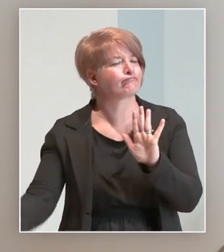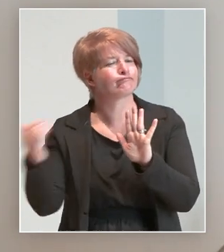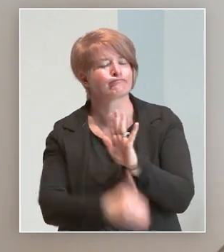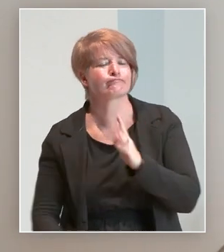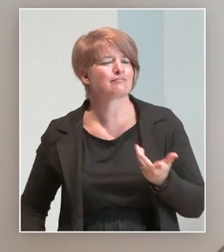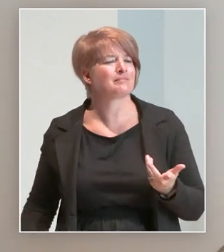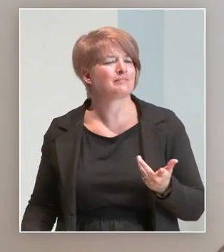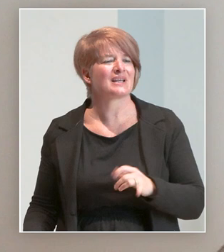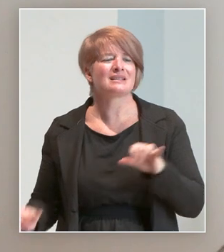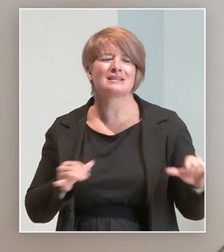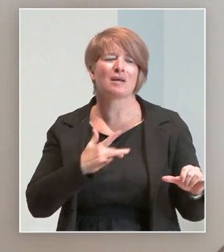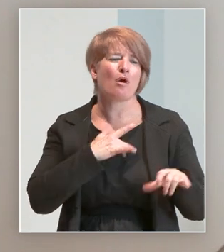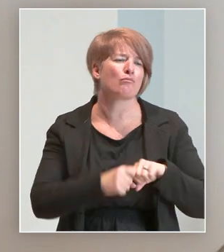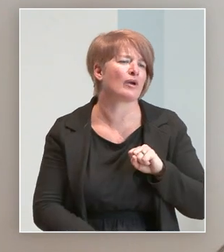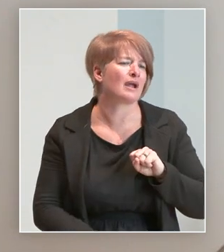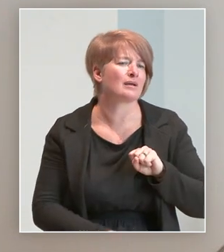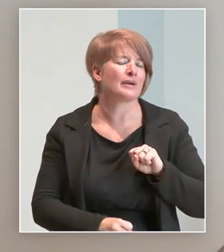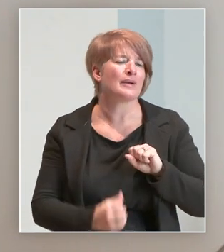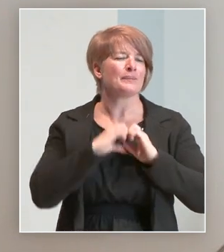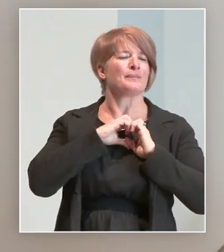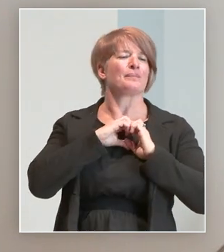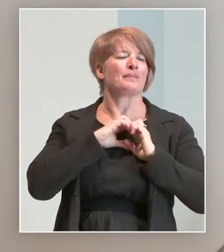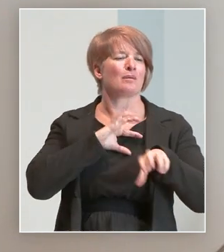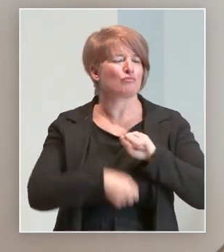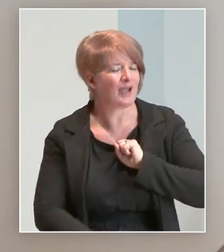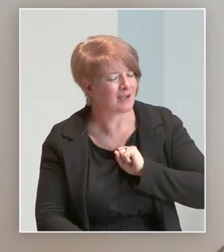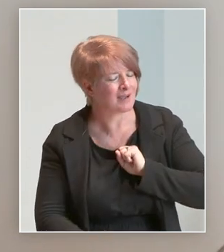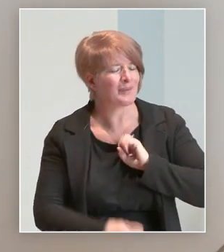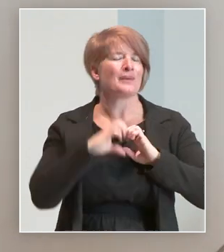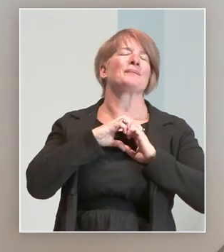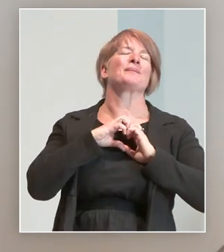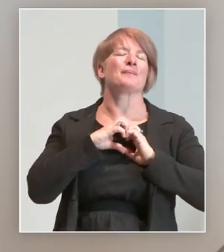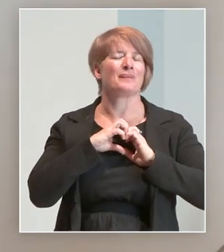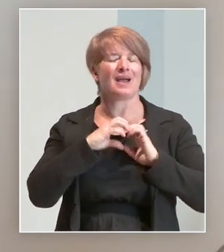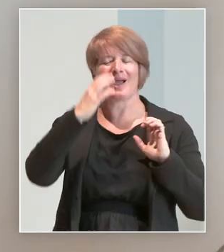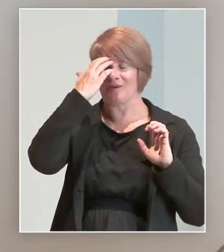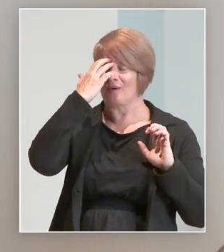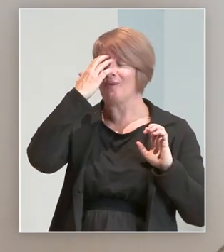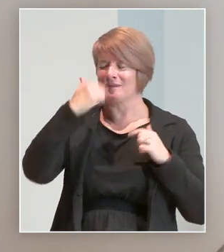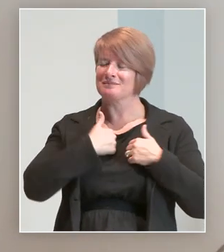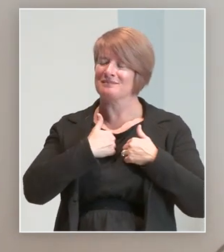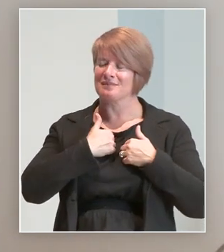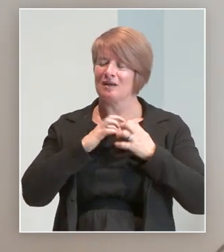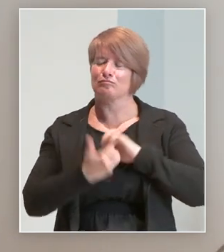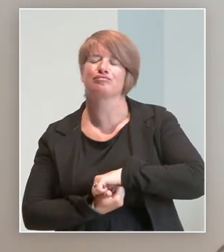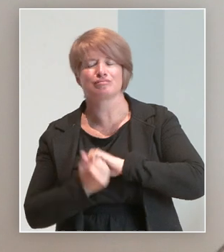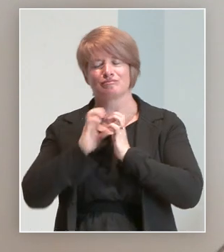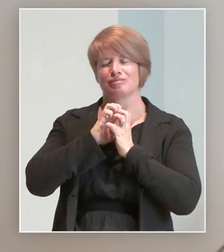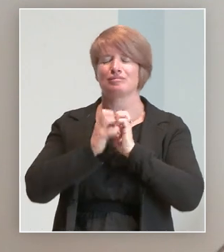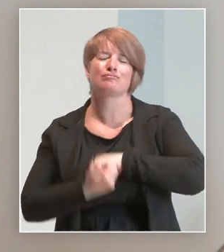like the repeated heartbreak, much like the ways she knows well what it is to be unmade, to